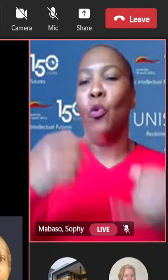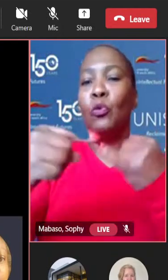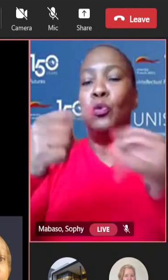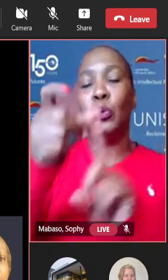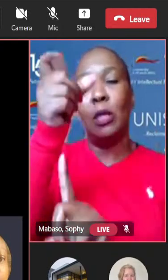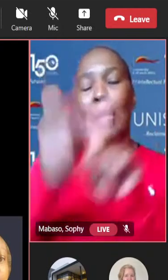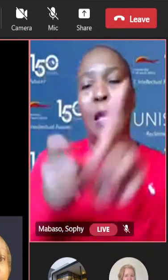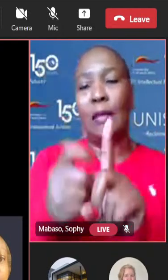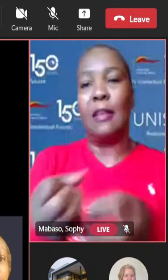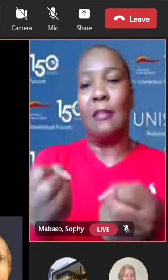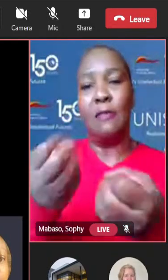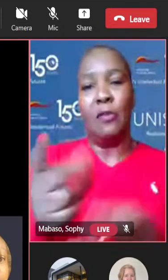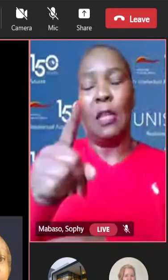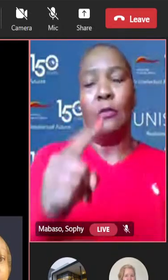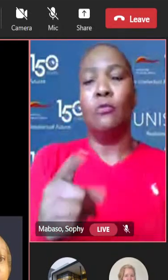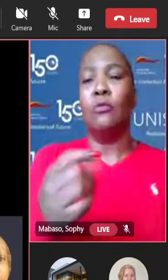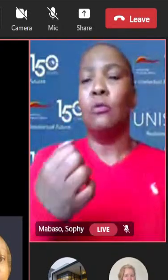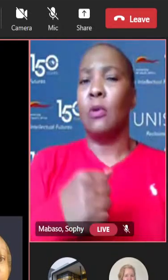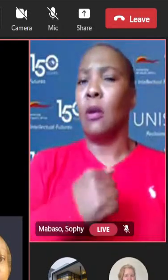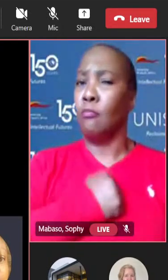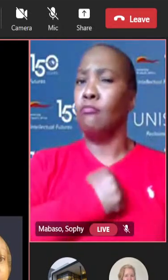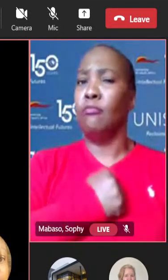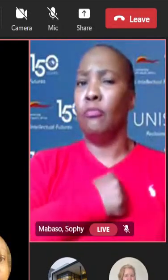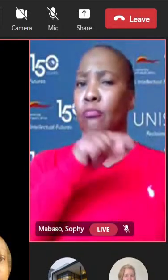belonging. And then it also